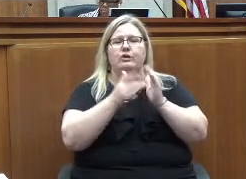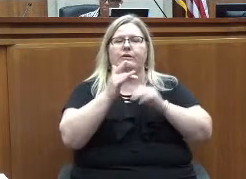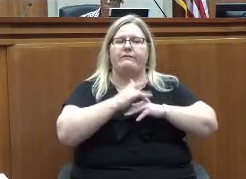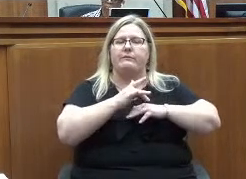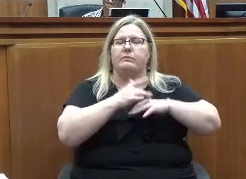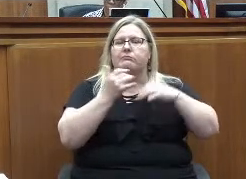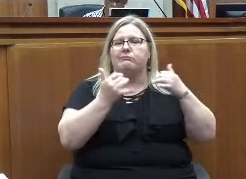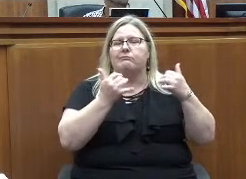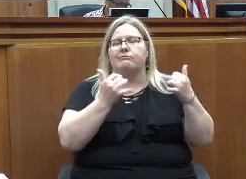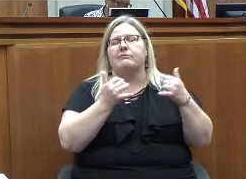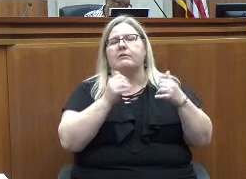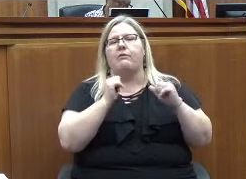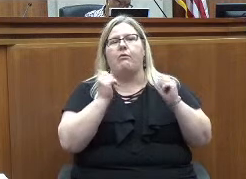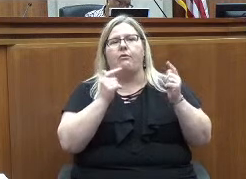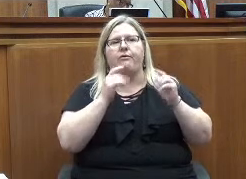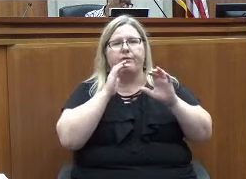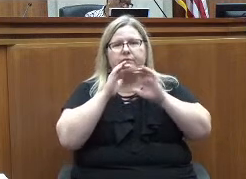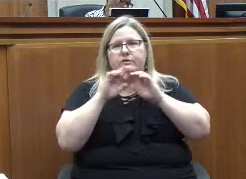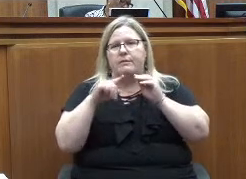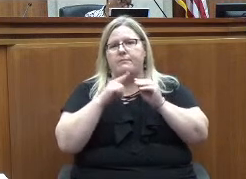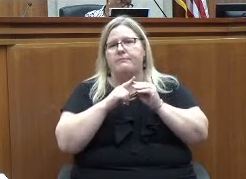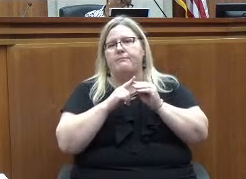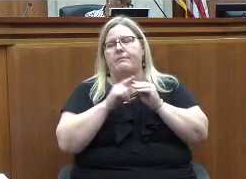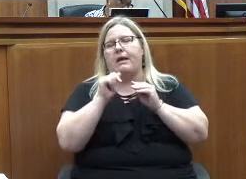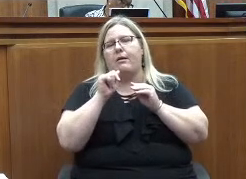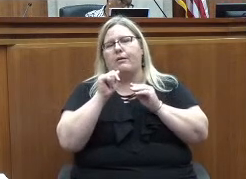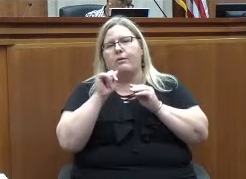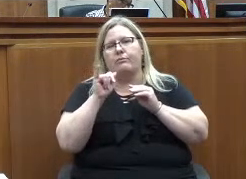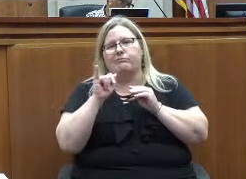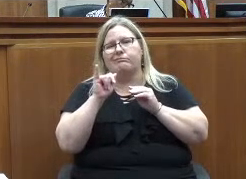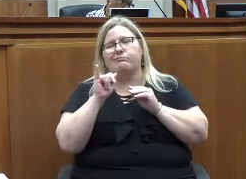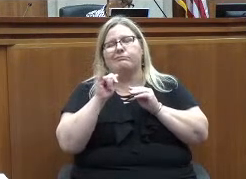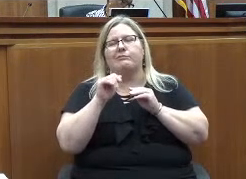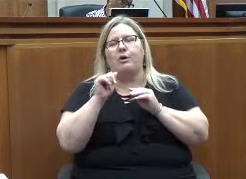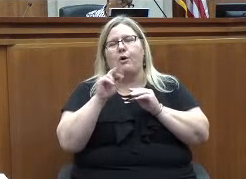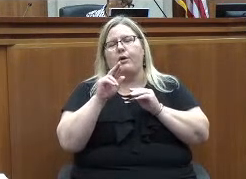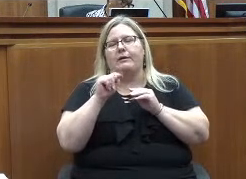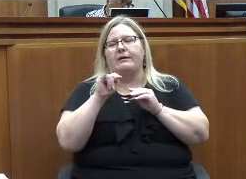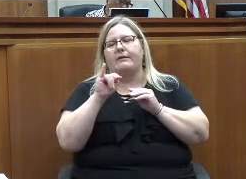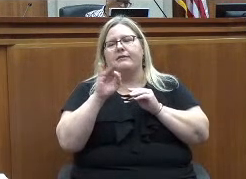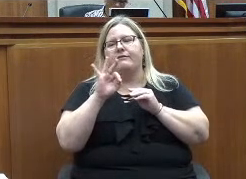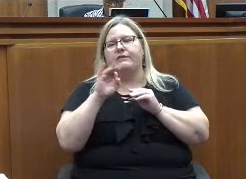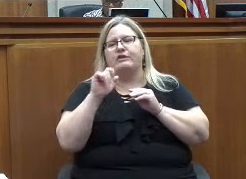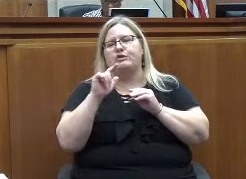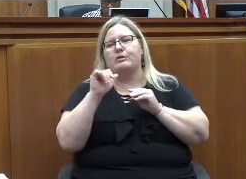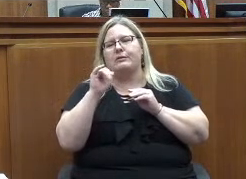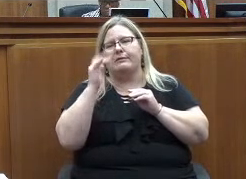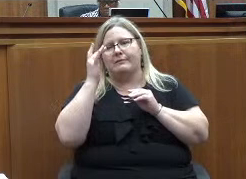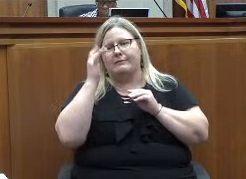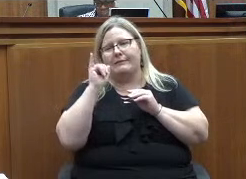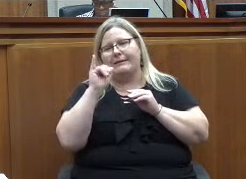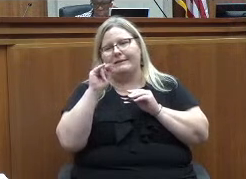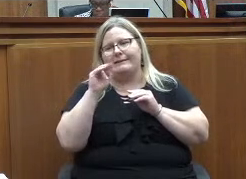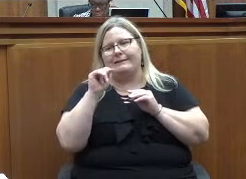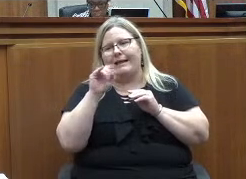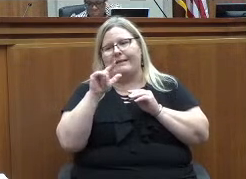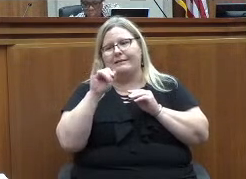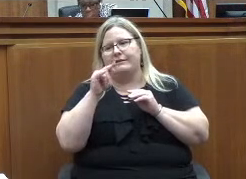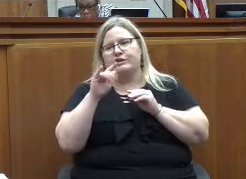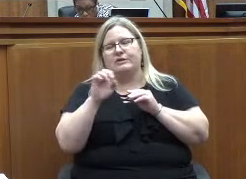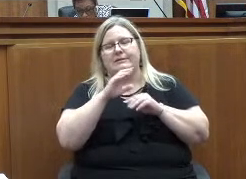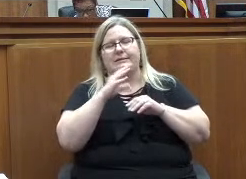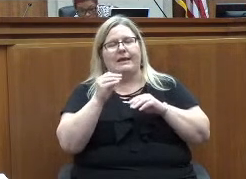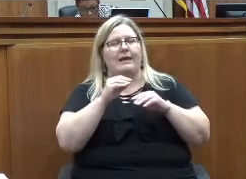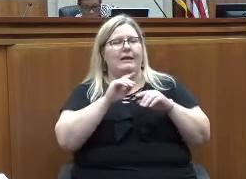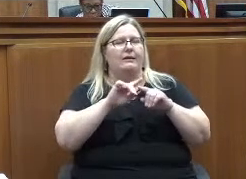today, with all the conversations about artificial intelligence and the regional hub of instruction that we've seen introduced in Calcasieu